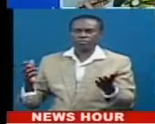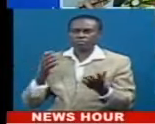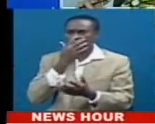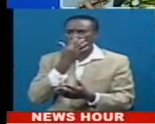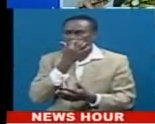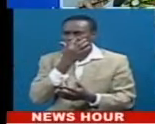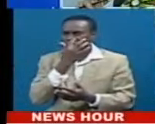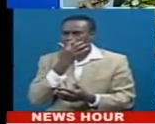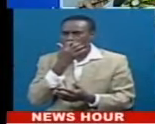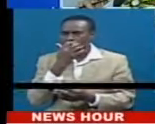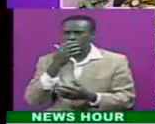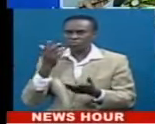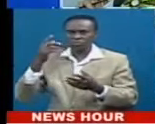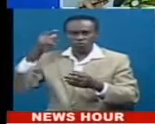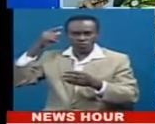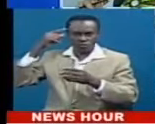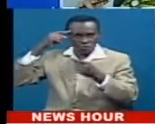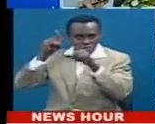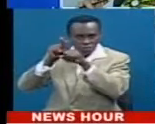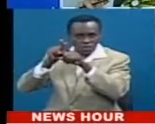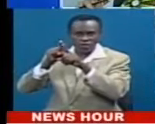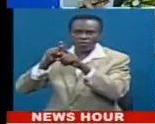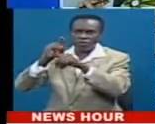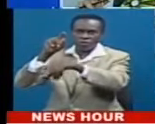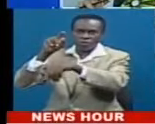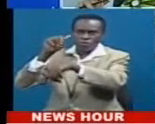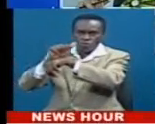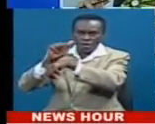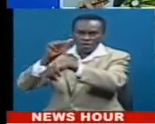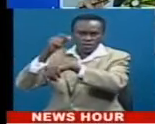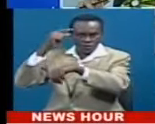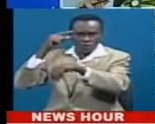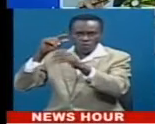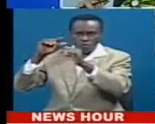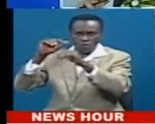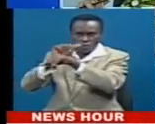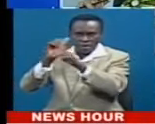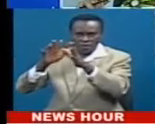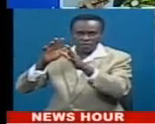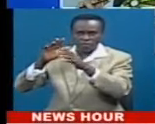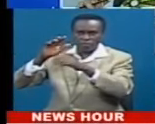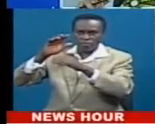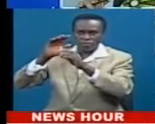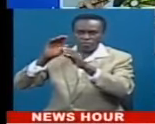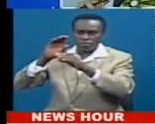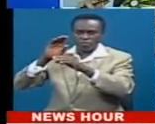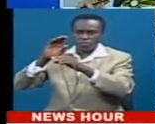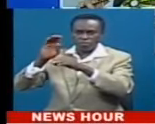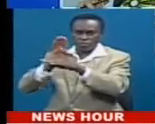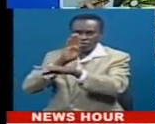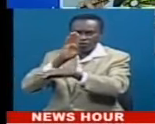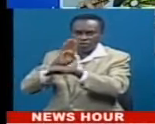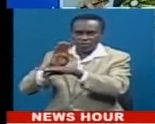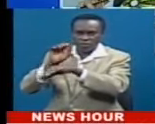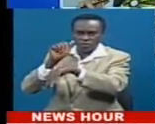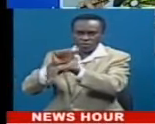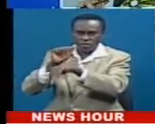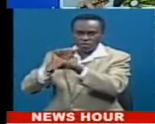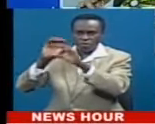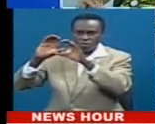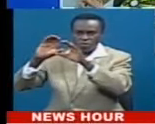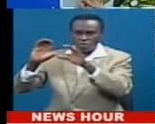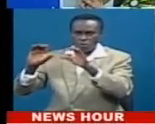AFCONS Infrastructure Limited contractors working on the Tema-Akosombo Railway project say rainfall and encroaches